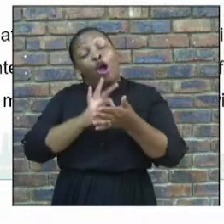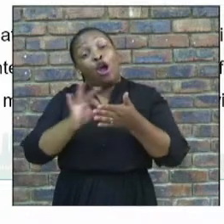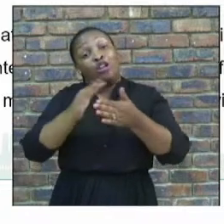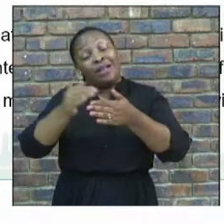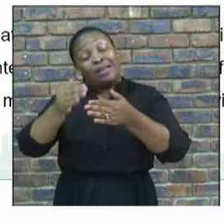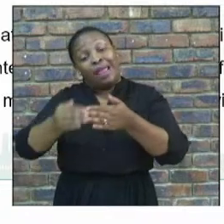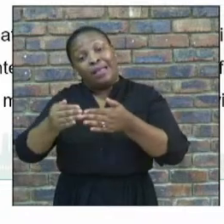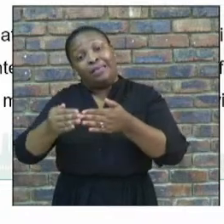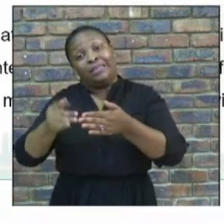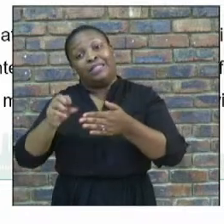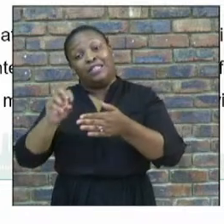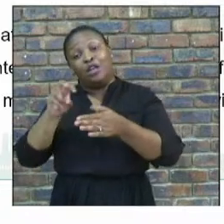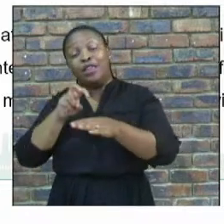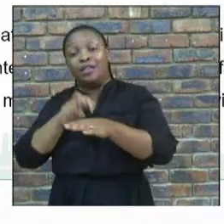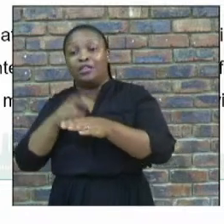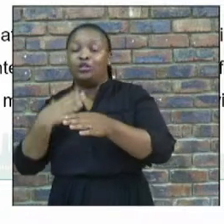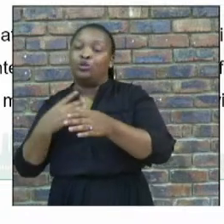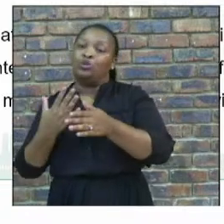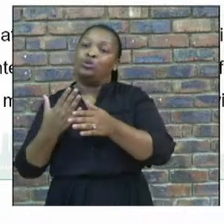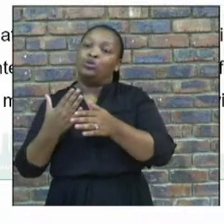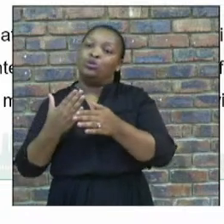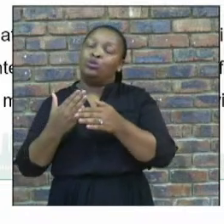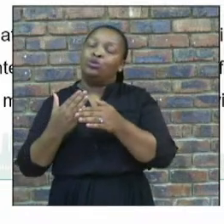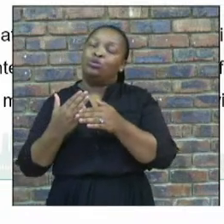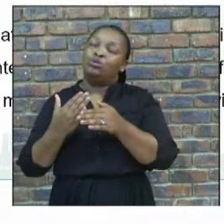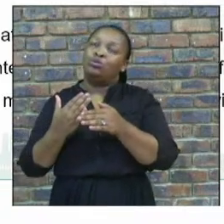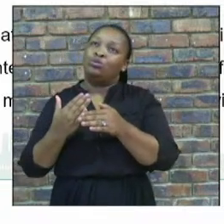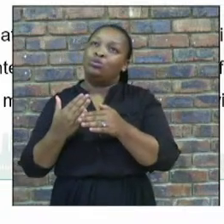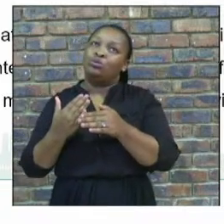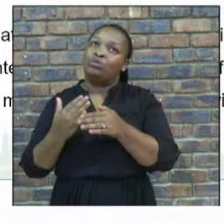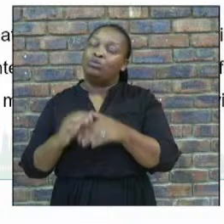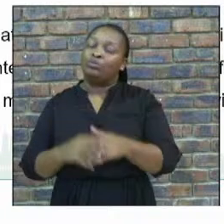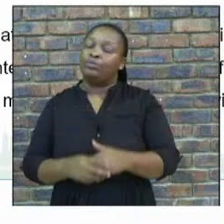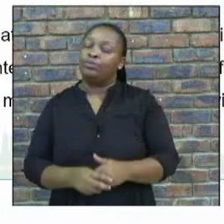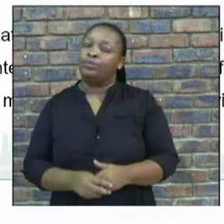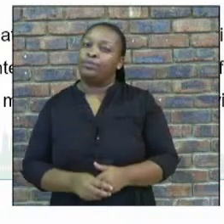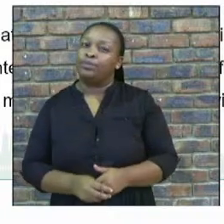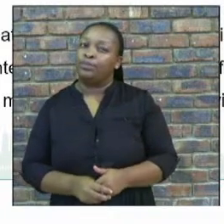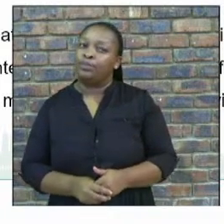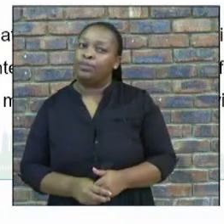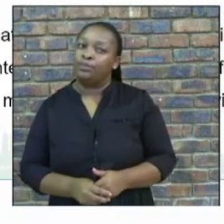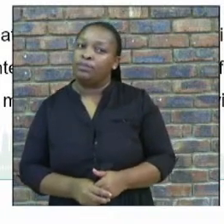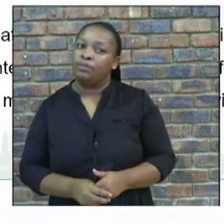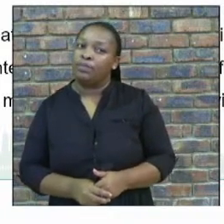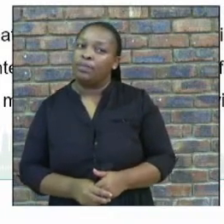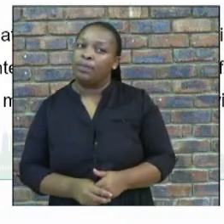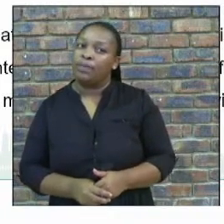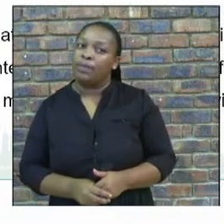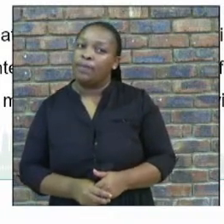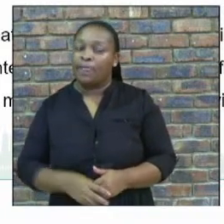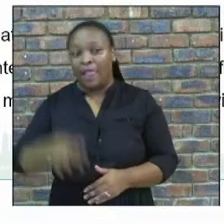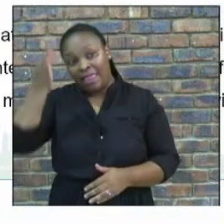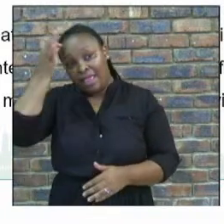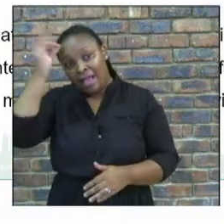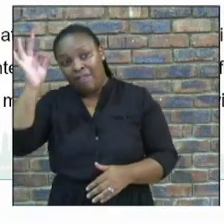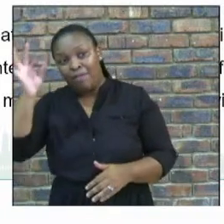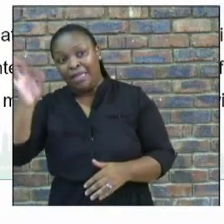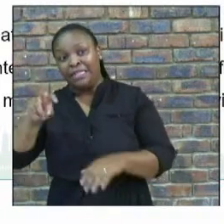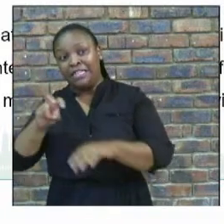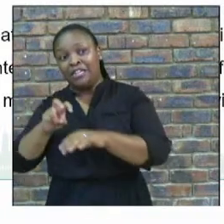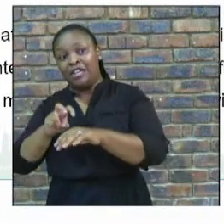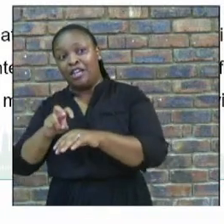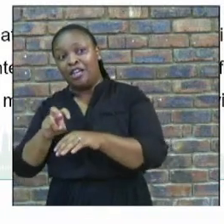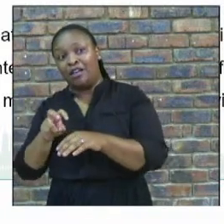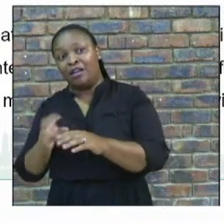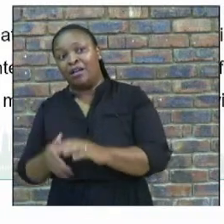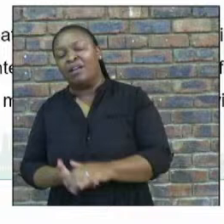of production phase and having regard to the state need, the state to derive a fair share of benefit